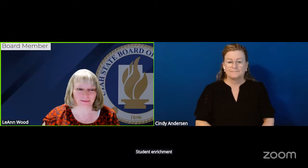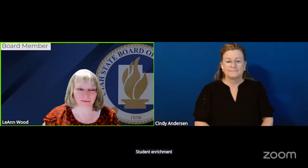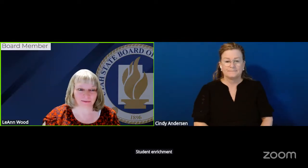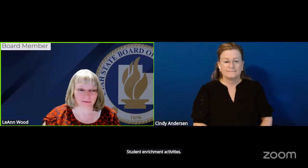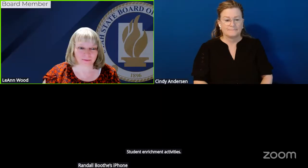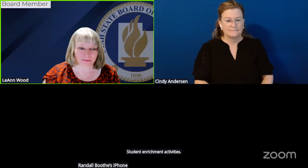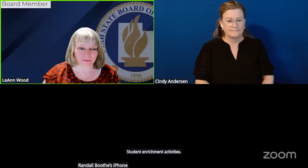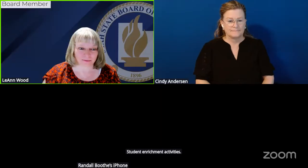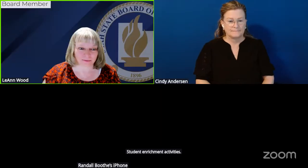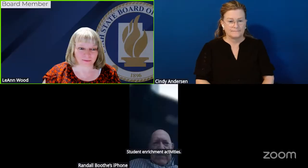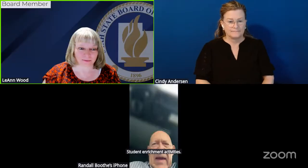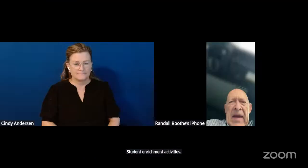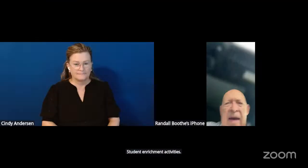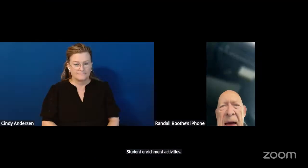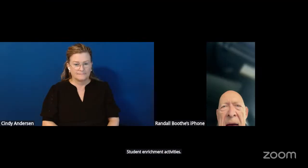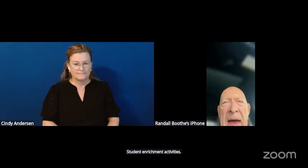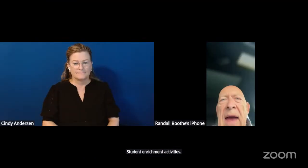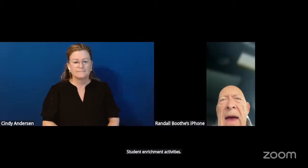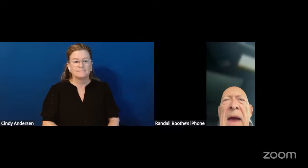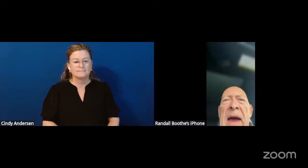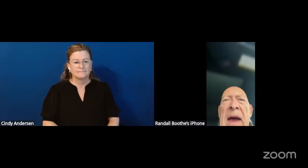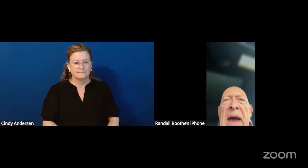activities.